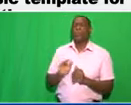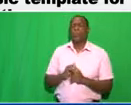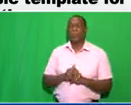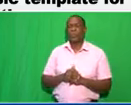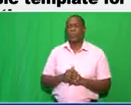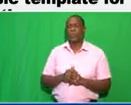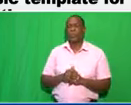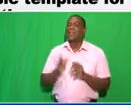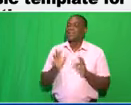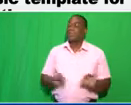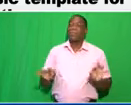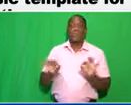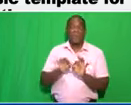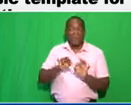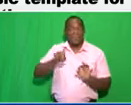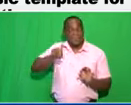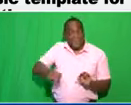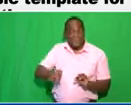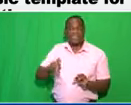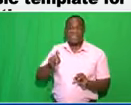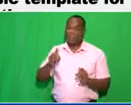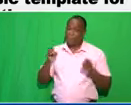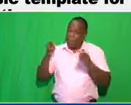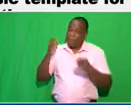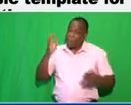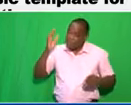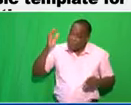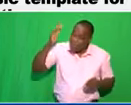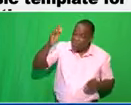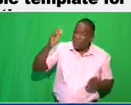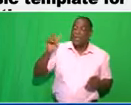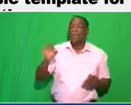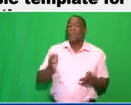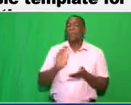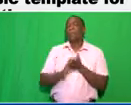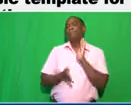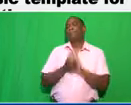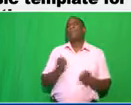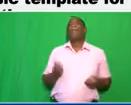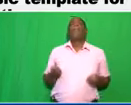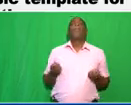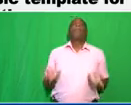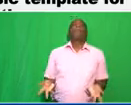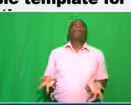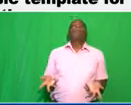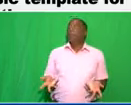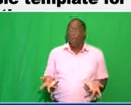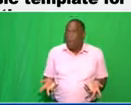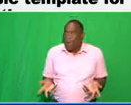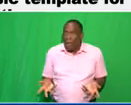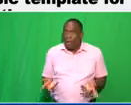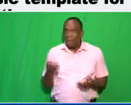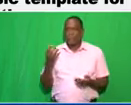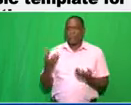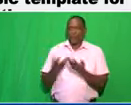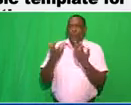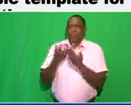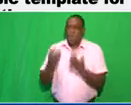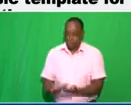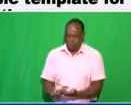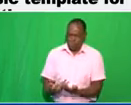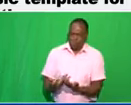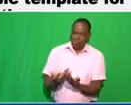You have to look for the future. If you leave something as it is, if your grass grows, you say, I'm going to cut a grass, things that go high must